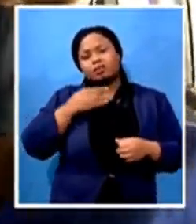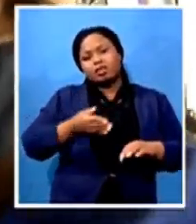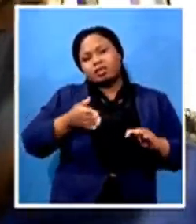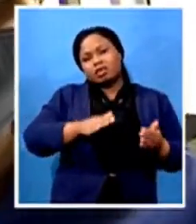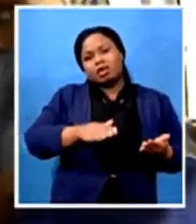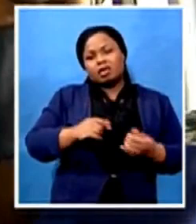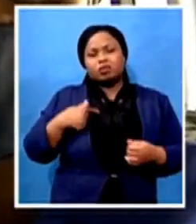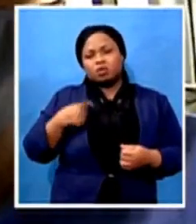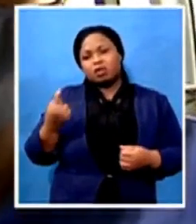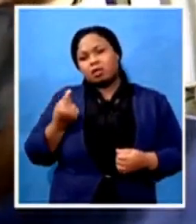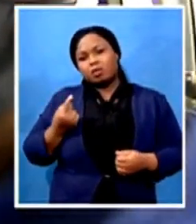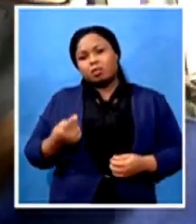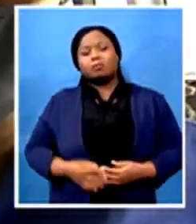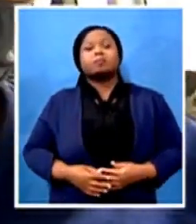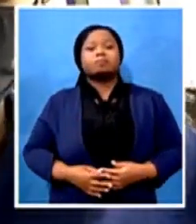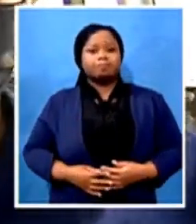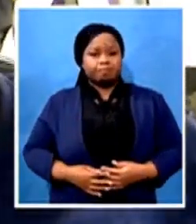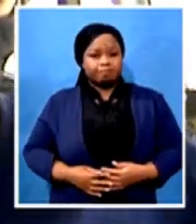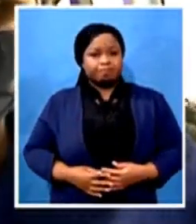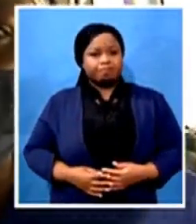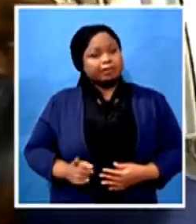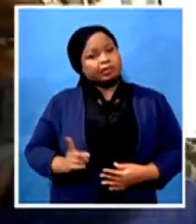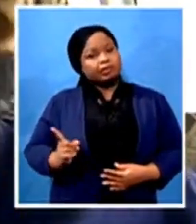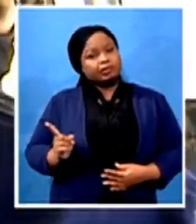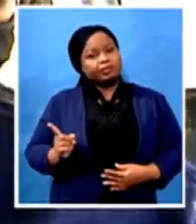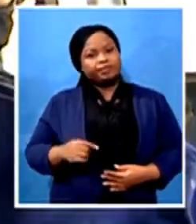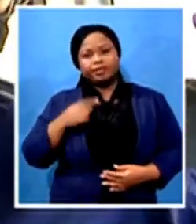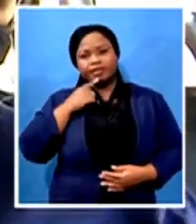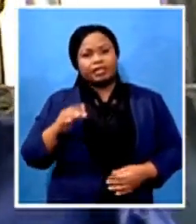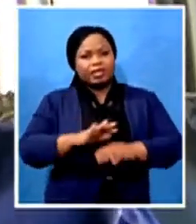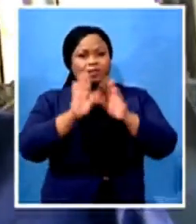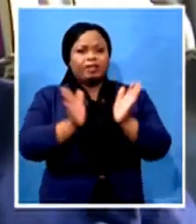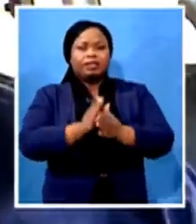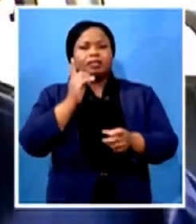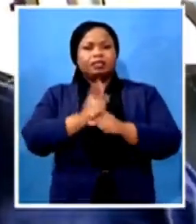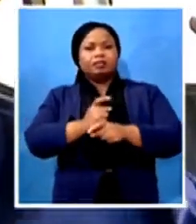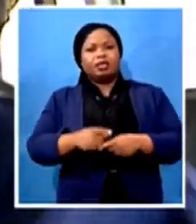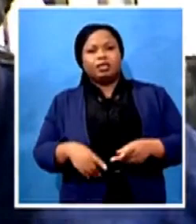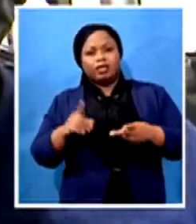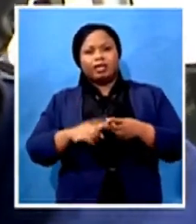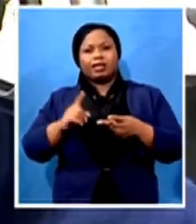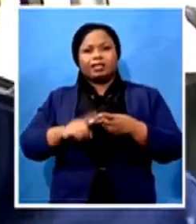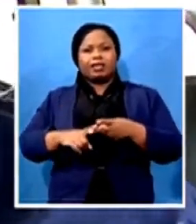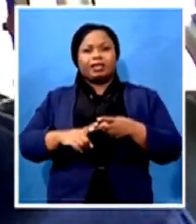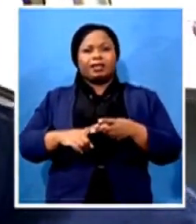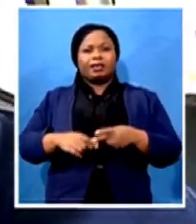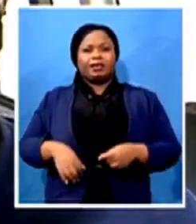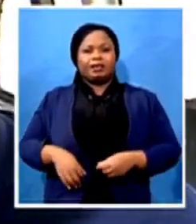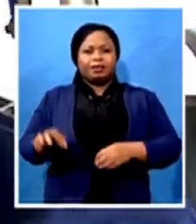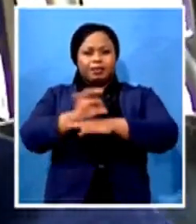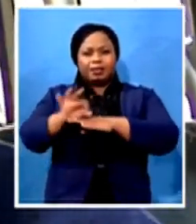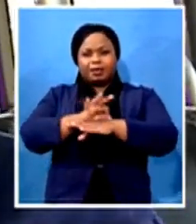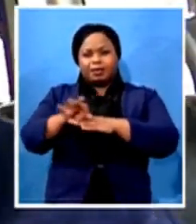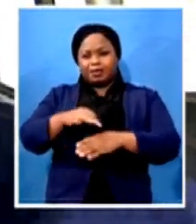This commuter saying things are hard. Government has to find a plan because the taxi associations don't have any other option but